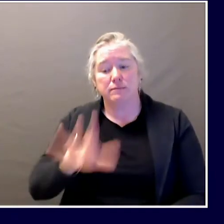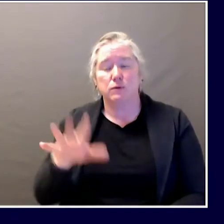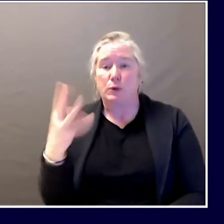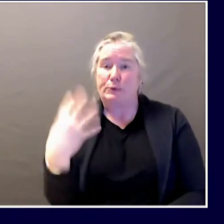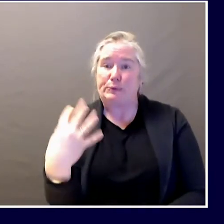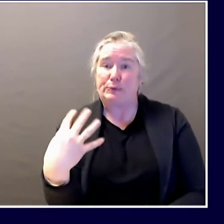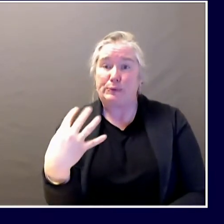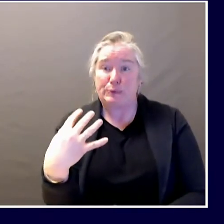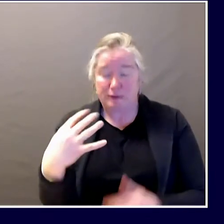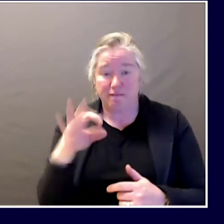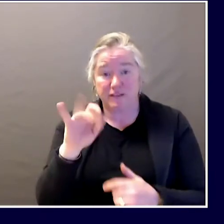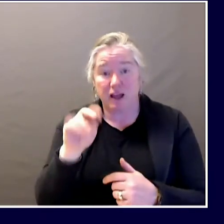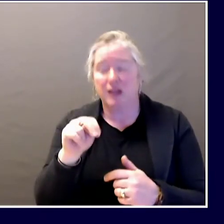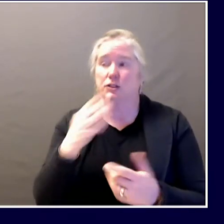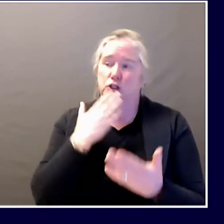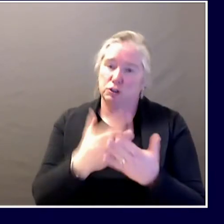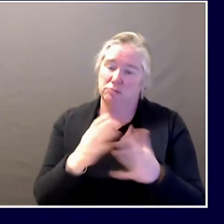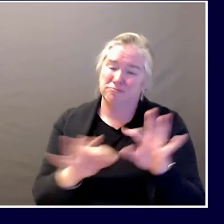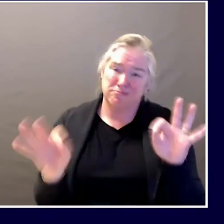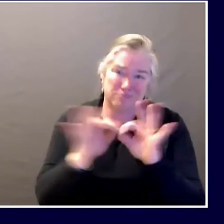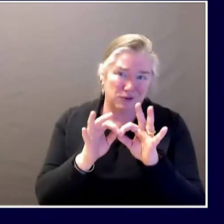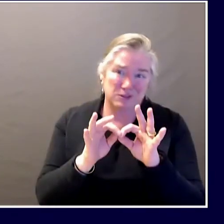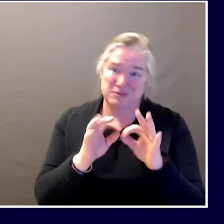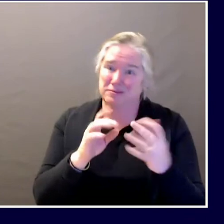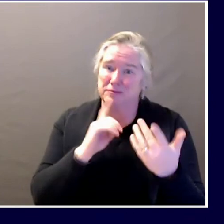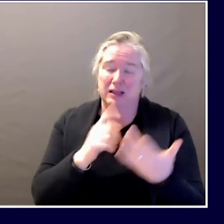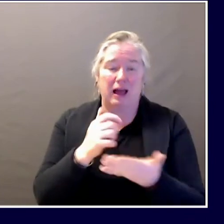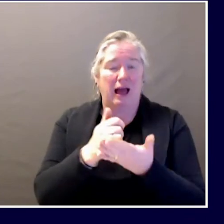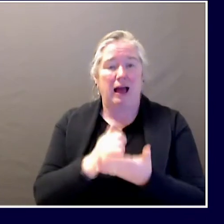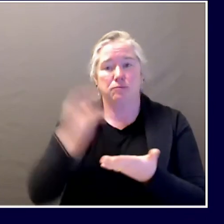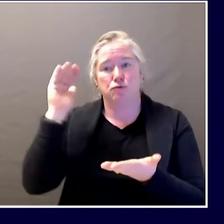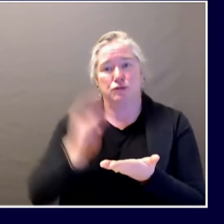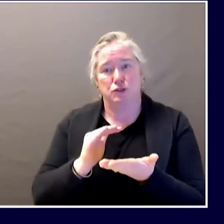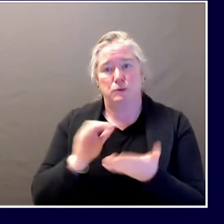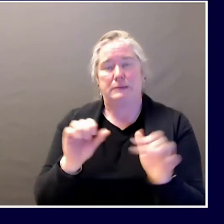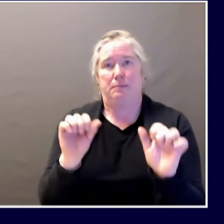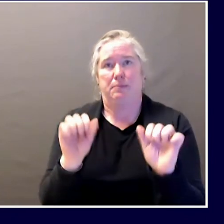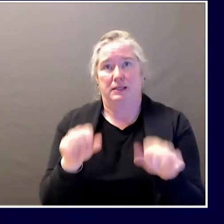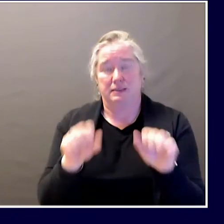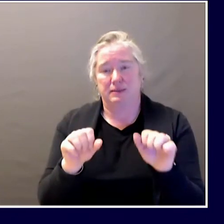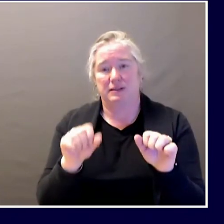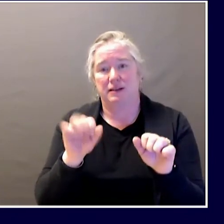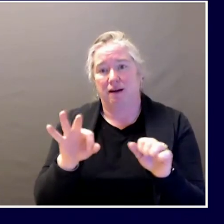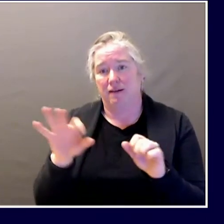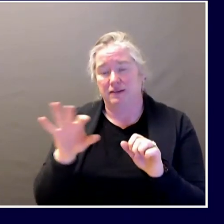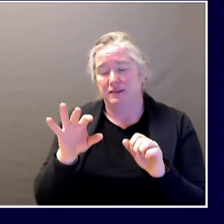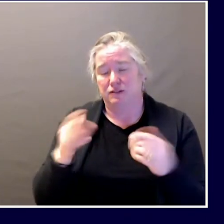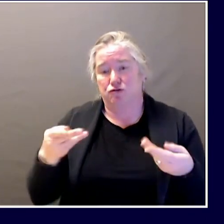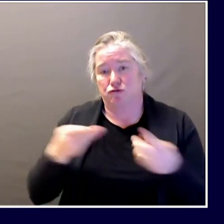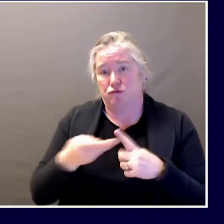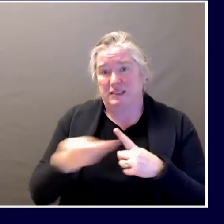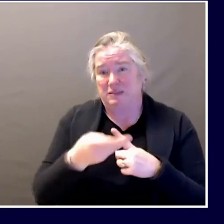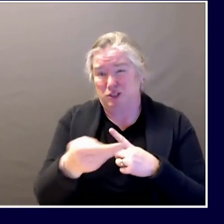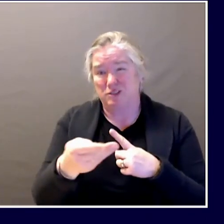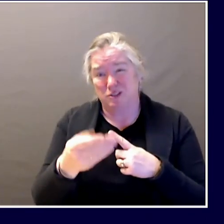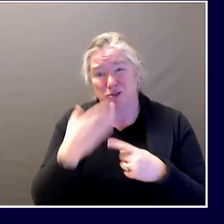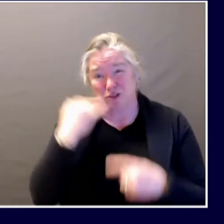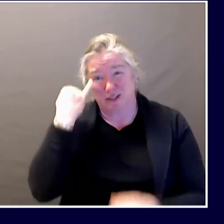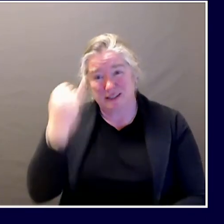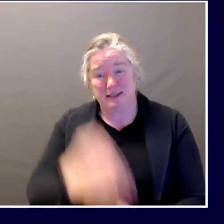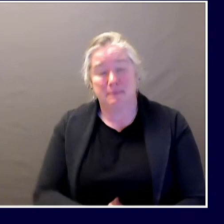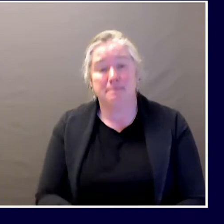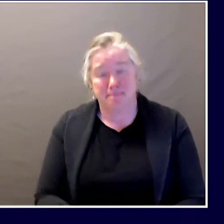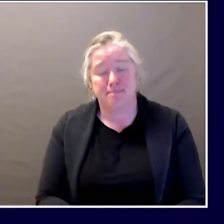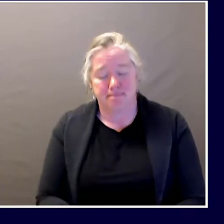and ventilation, it really does help reduce any possibility of possible transmission. Okay, thank you. And